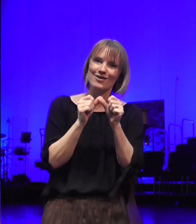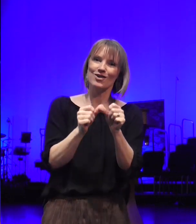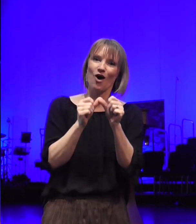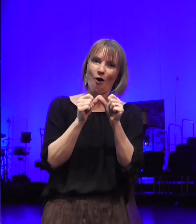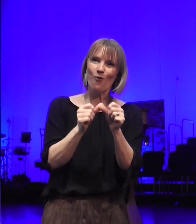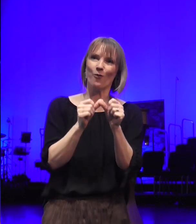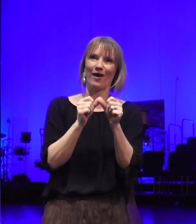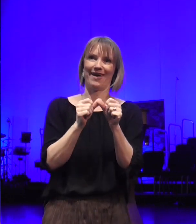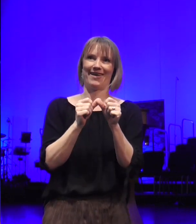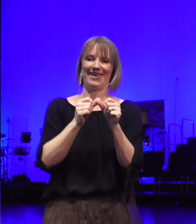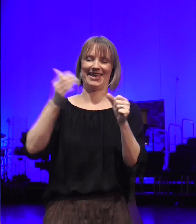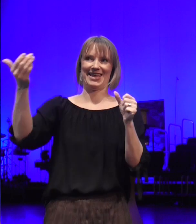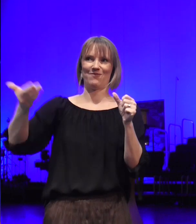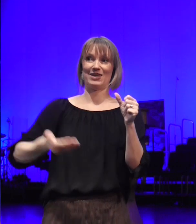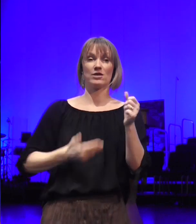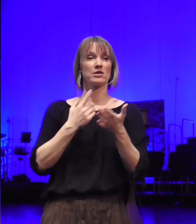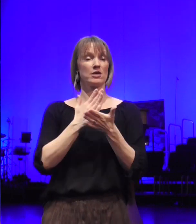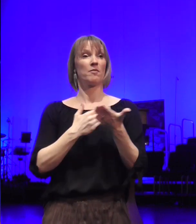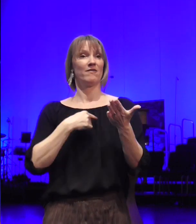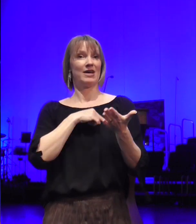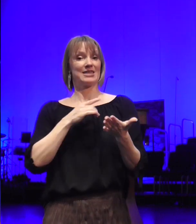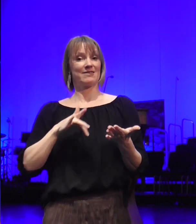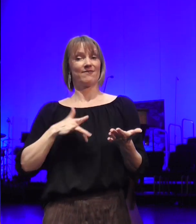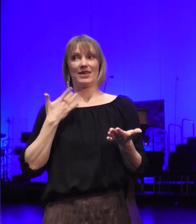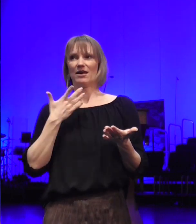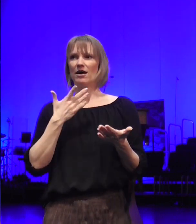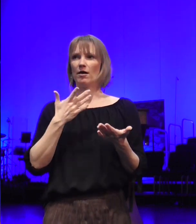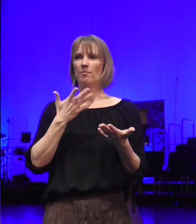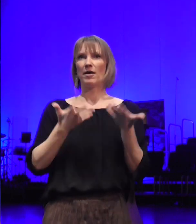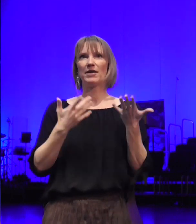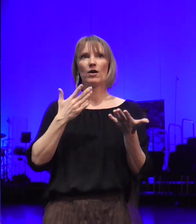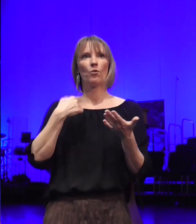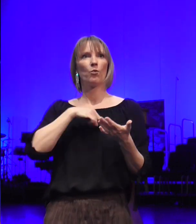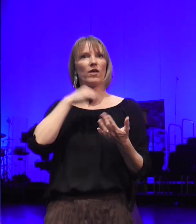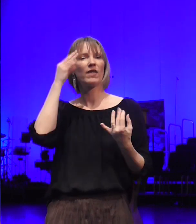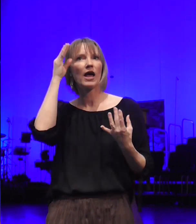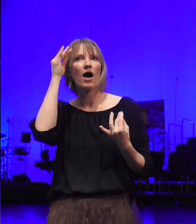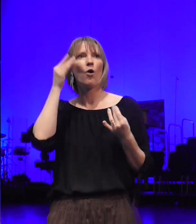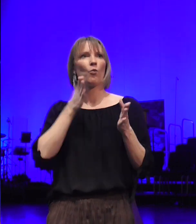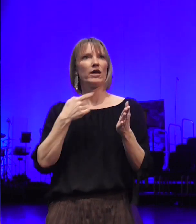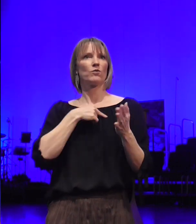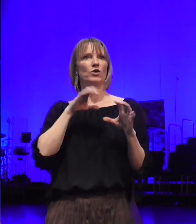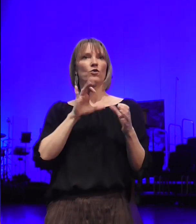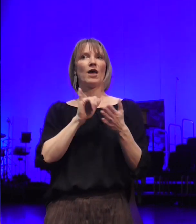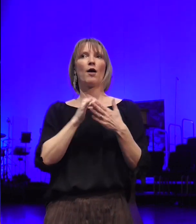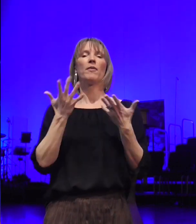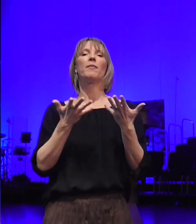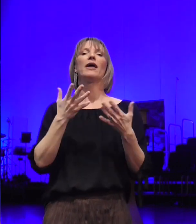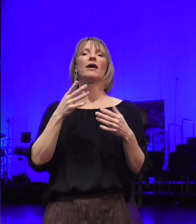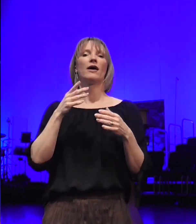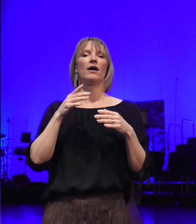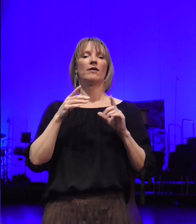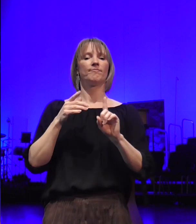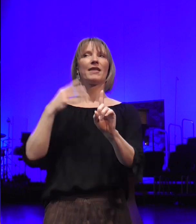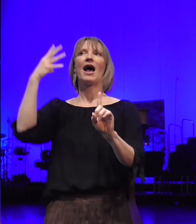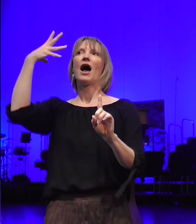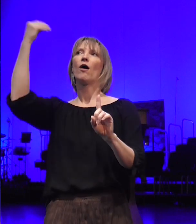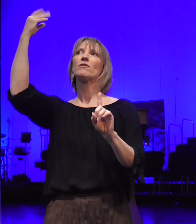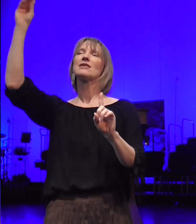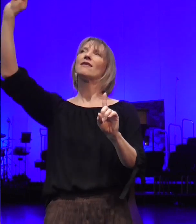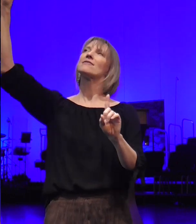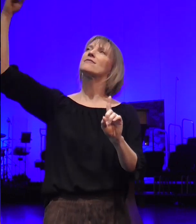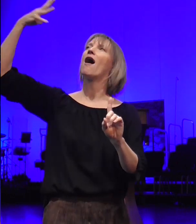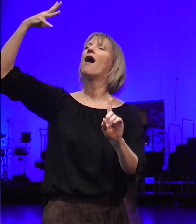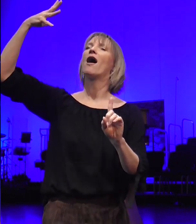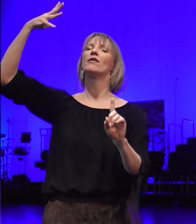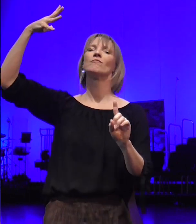And some of us can feel it. I bet we're thinking of ways we do that now. We may go out into the sunshine and place our face into the